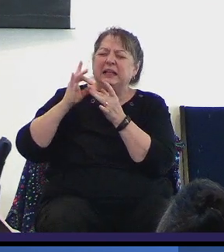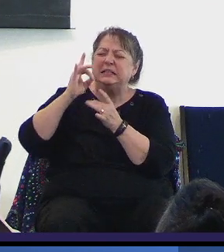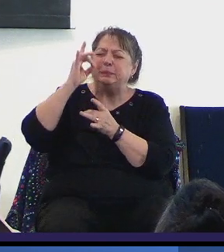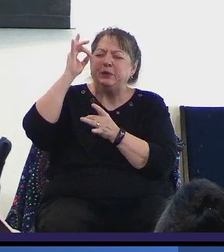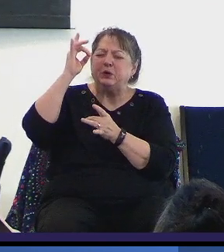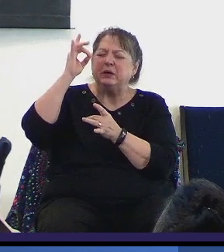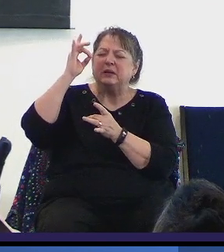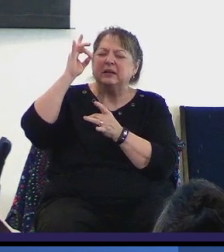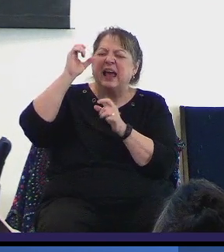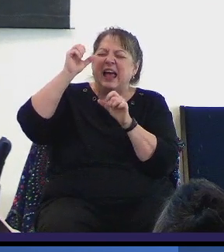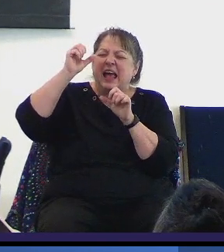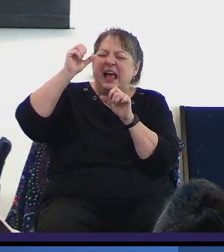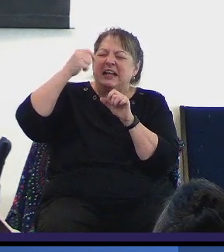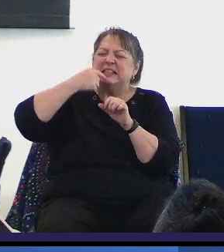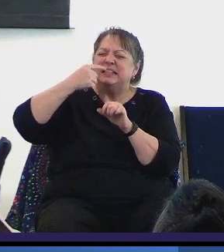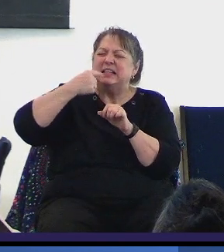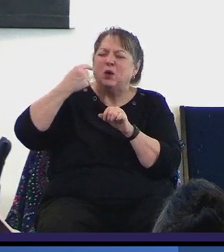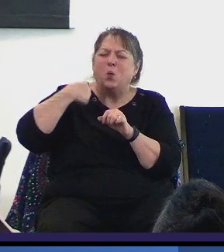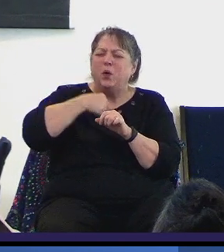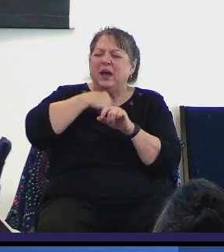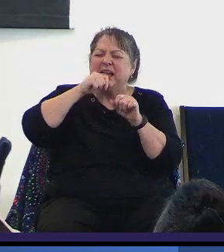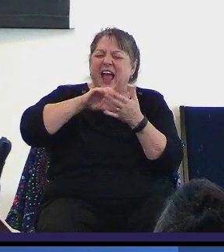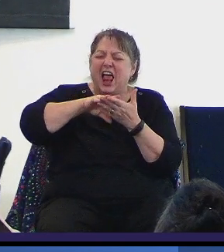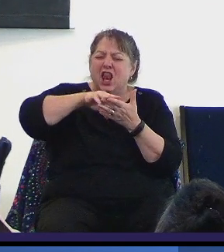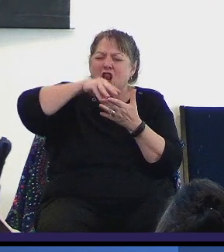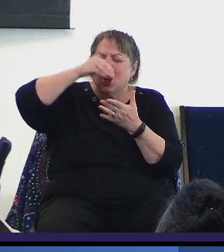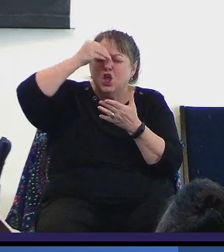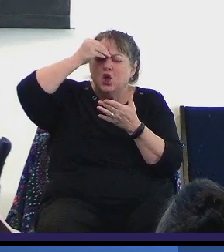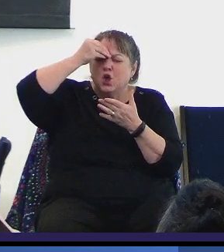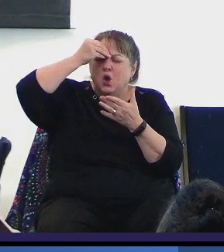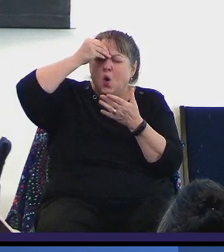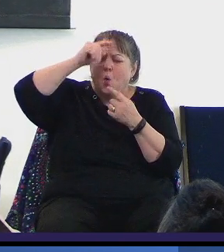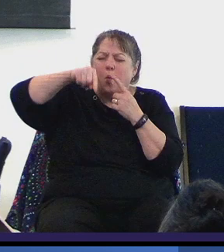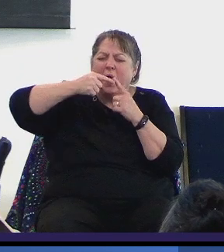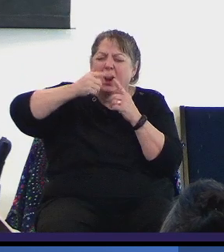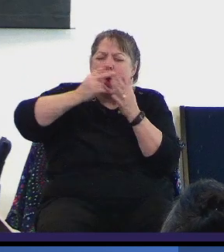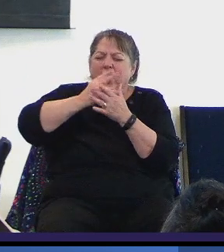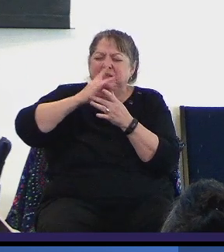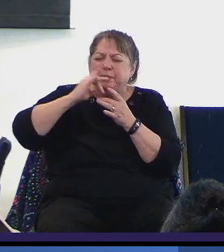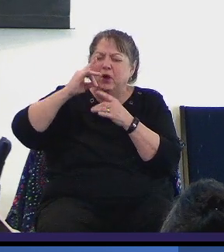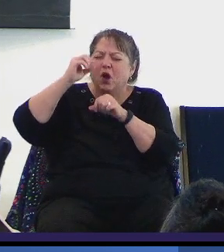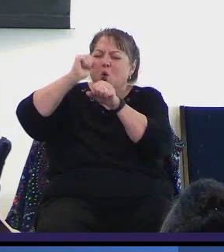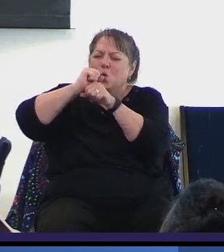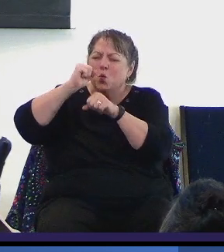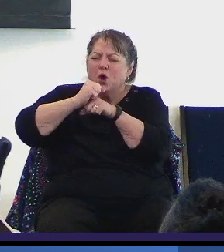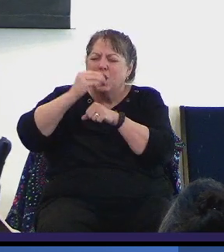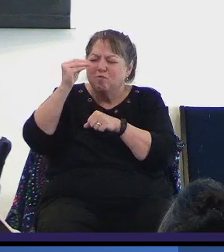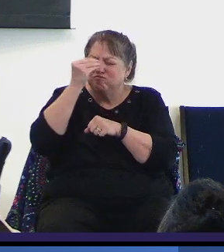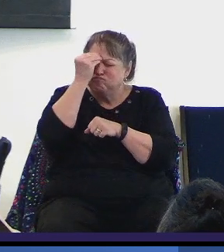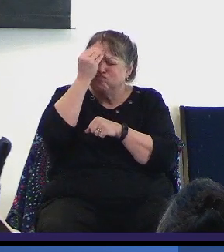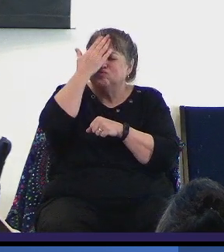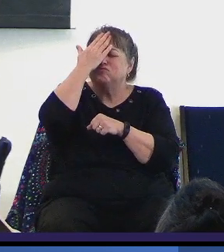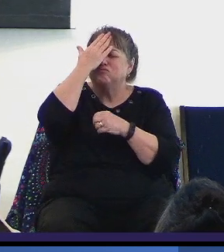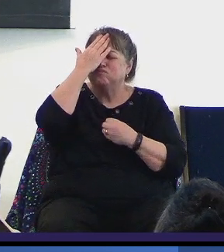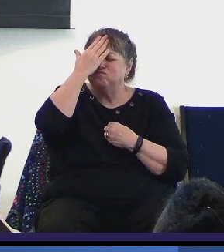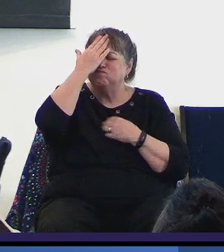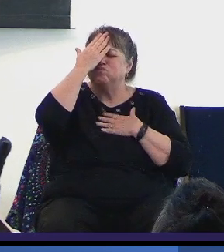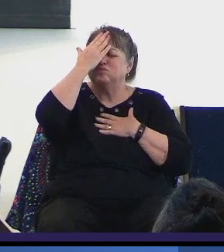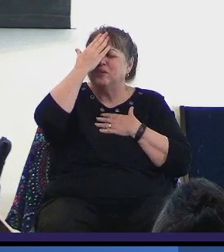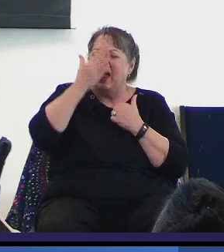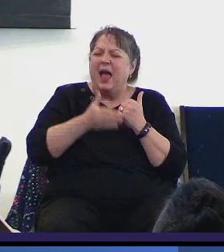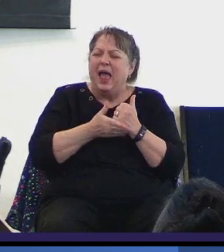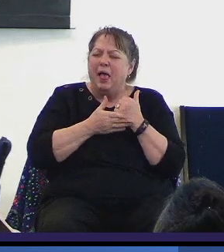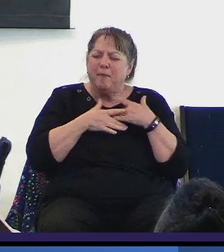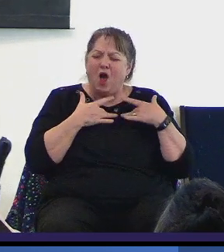hear as you do your work in our hearts and in our minds. And so we pray, Spirit of God, for you to quicken our ears and soften